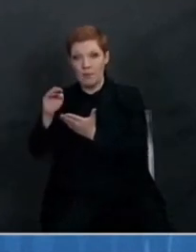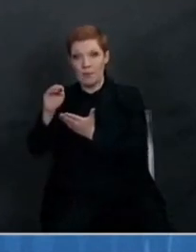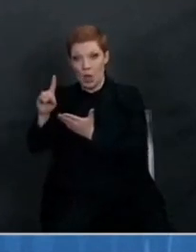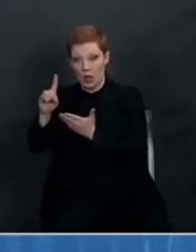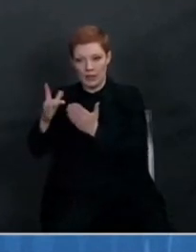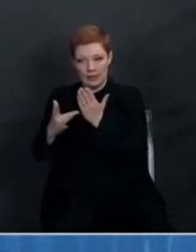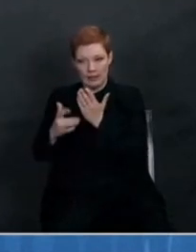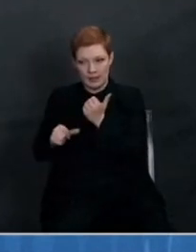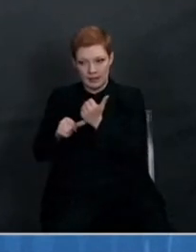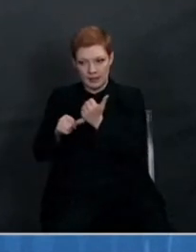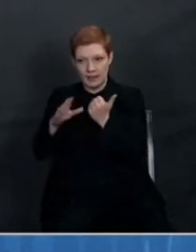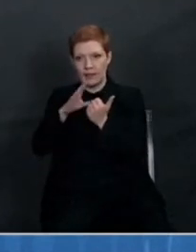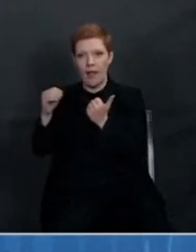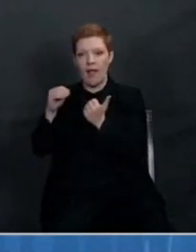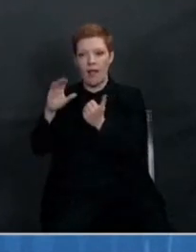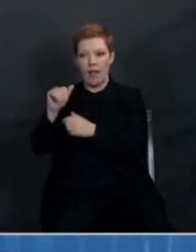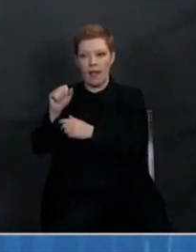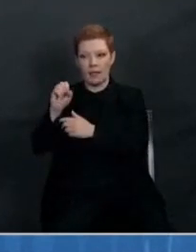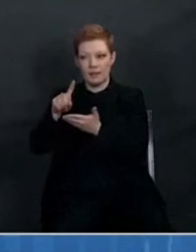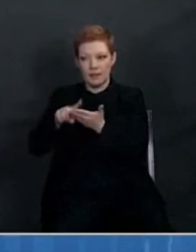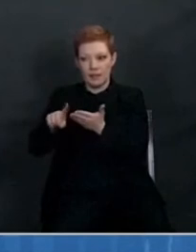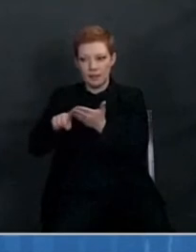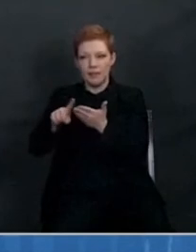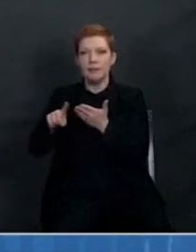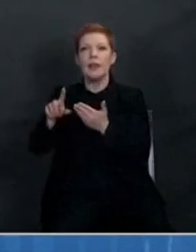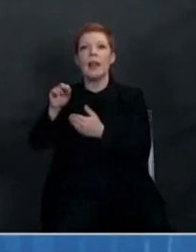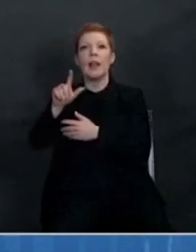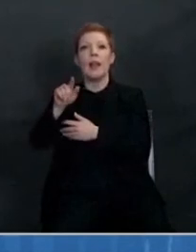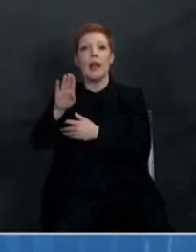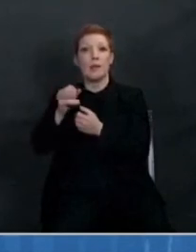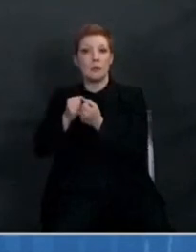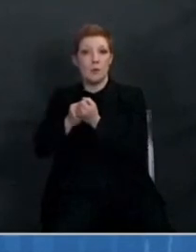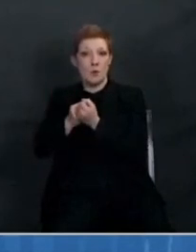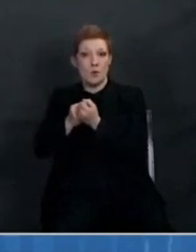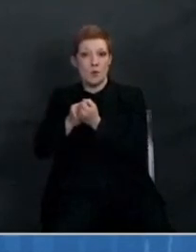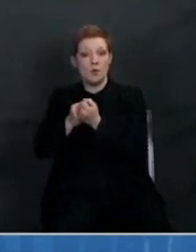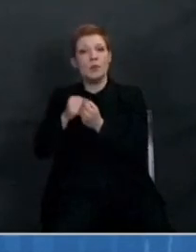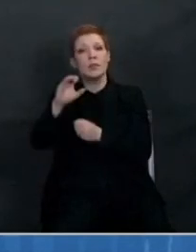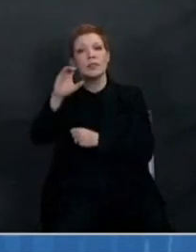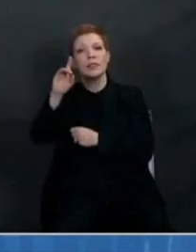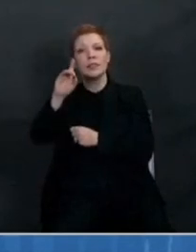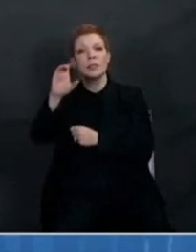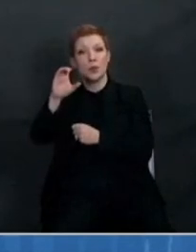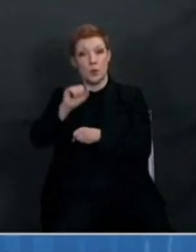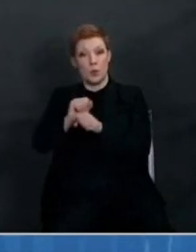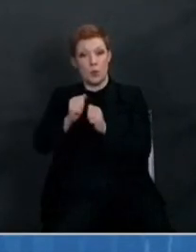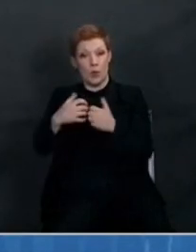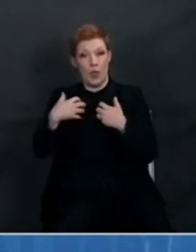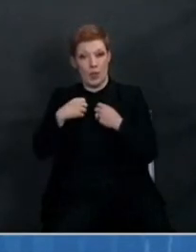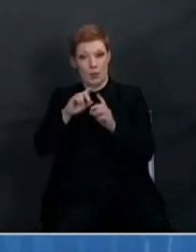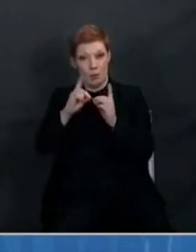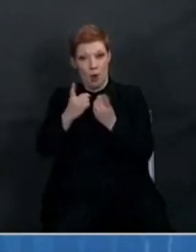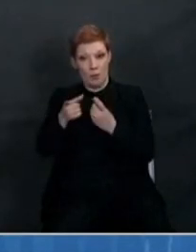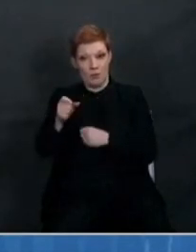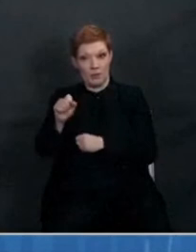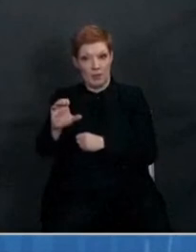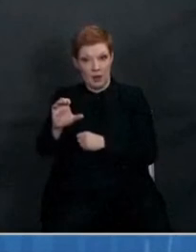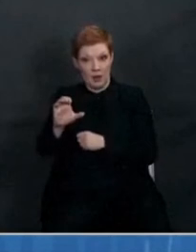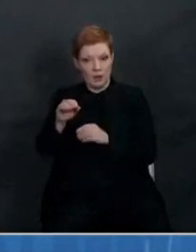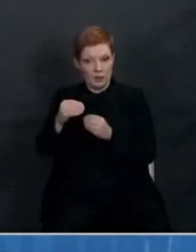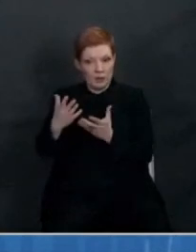including additional case investigation and laboratory support. CDC is also working with the Health Department of South Carolina to provide